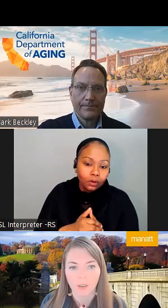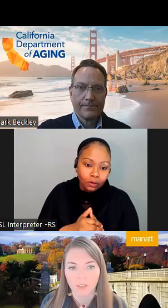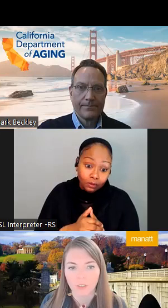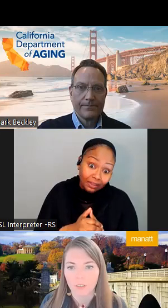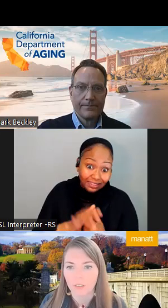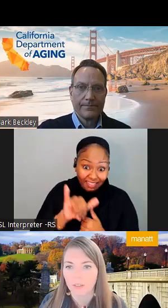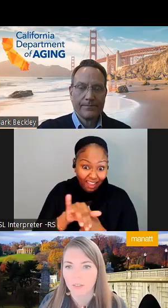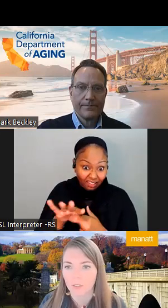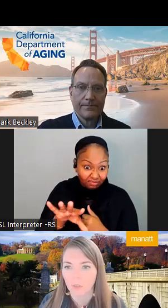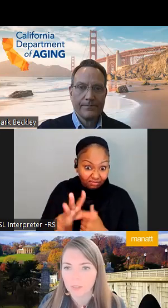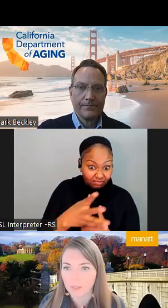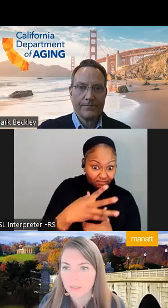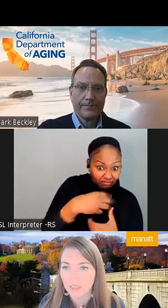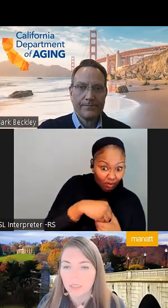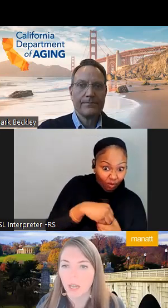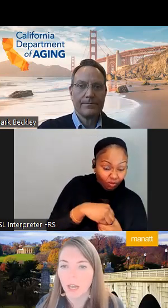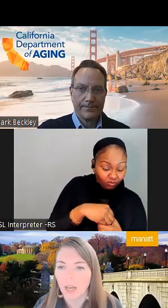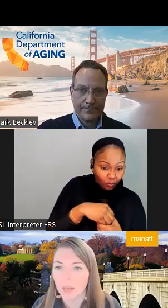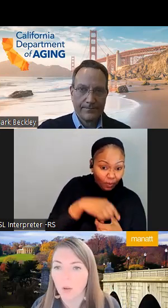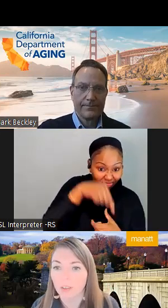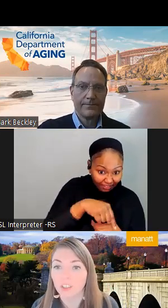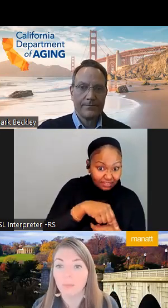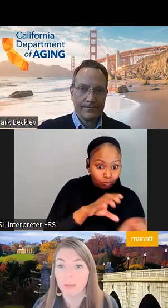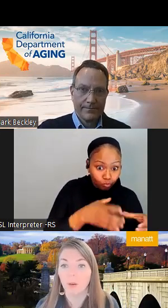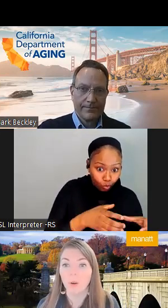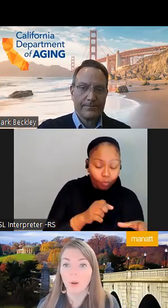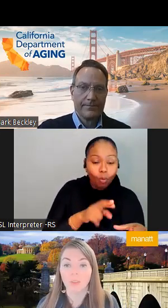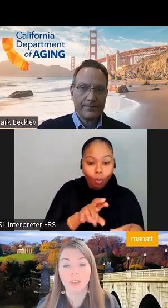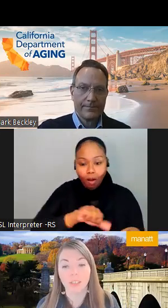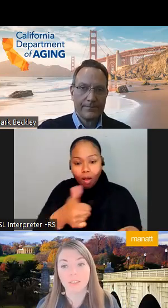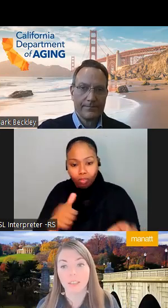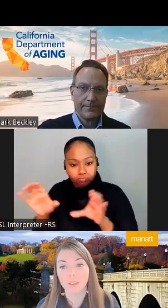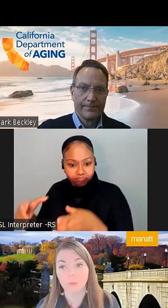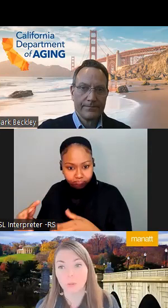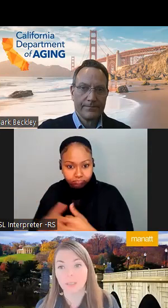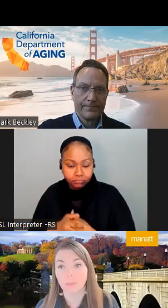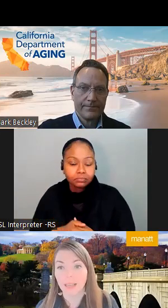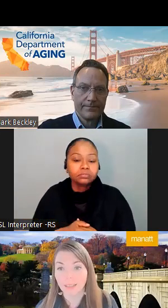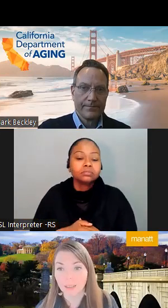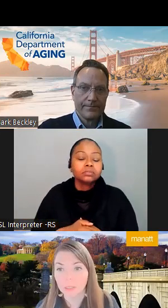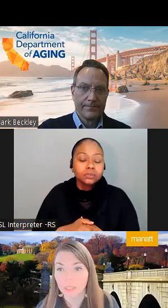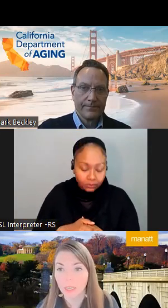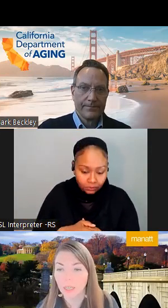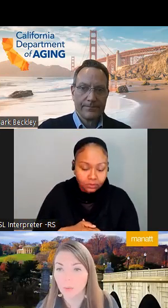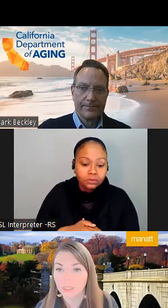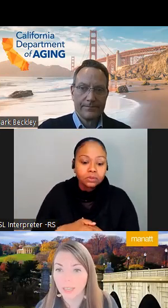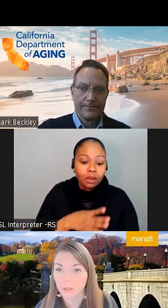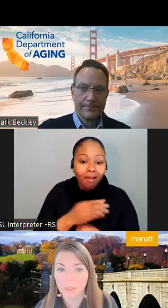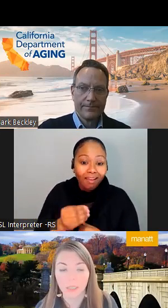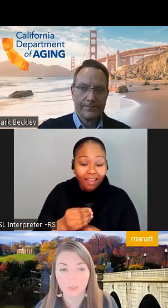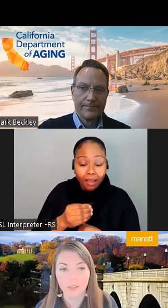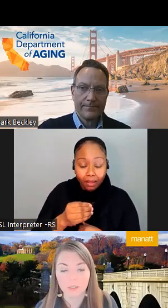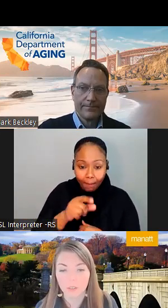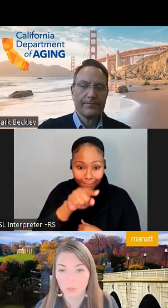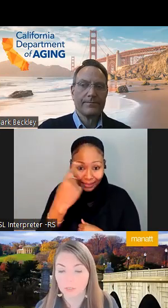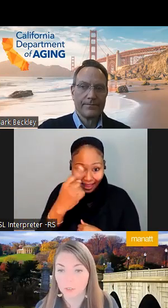part of the other agents, diseases, and threats. A question about whether an extended rolling blackout would